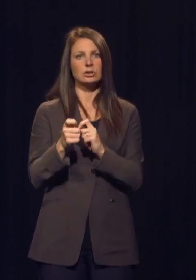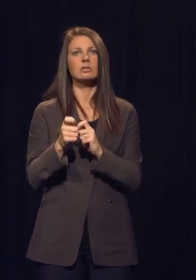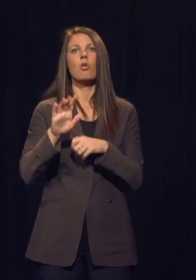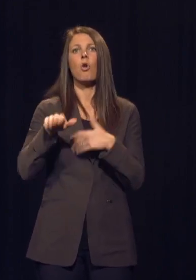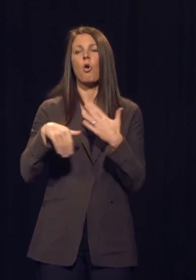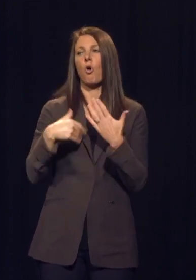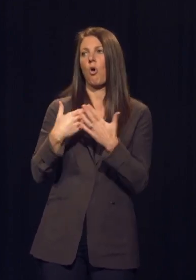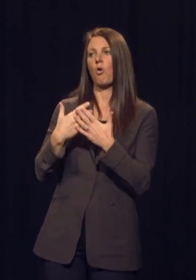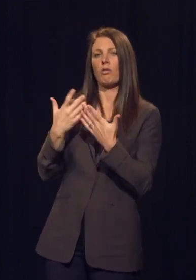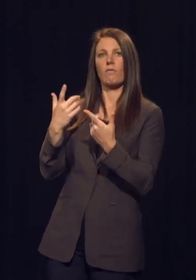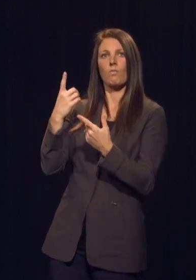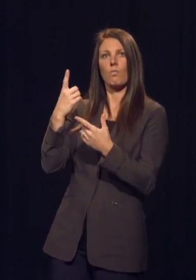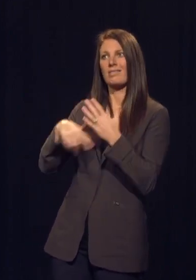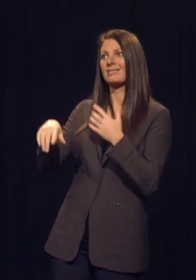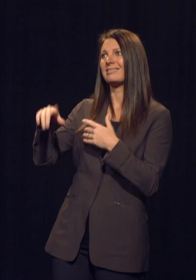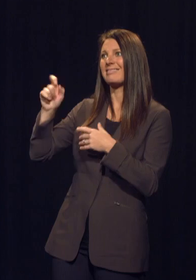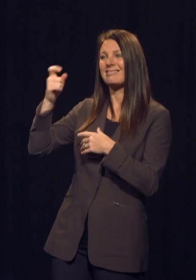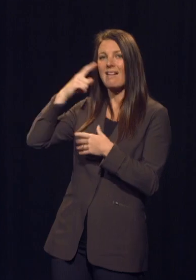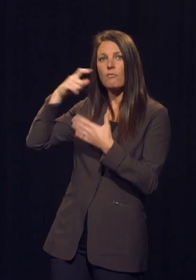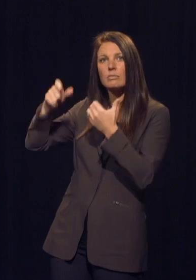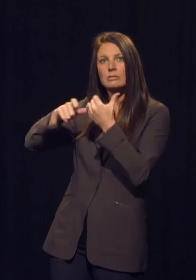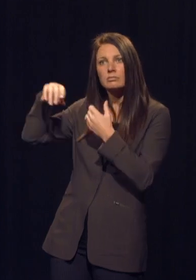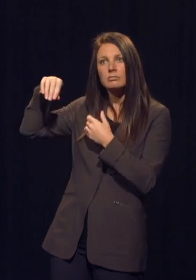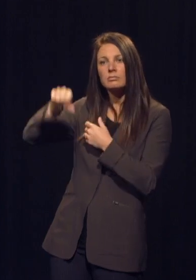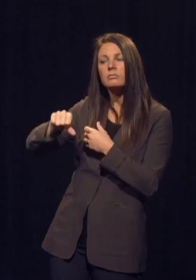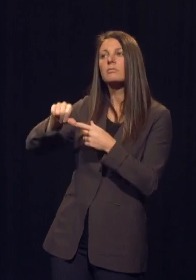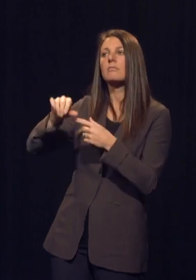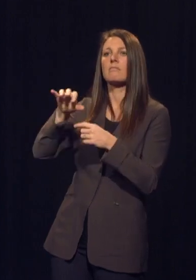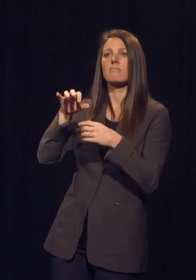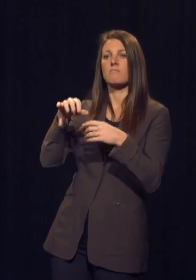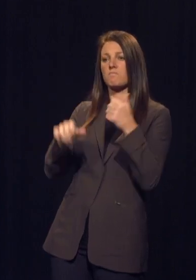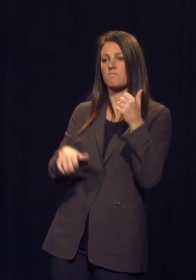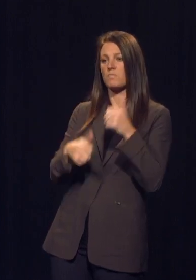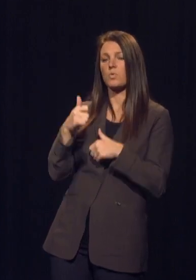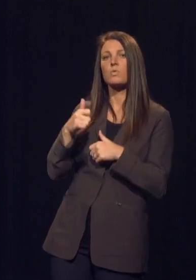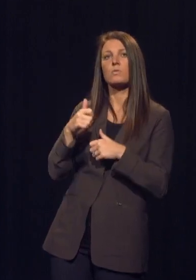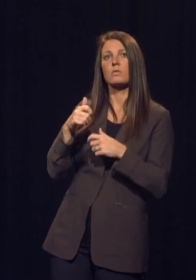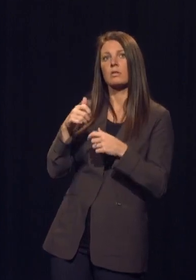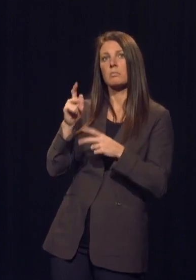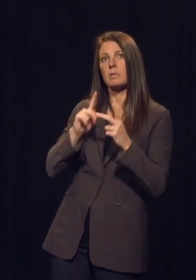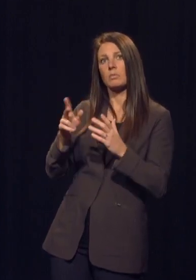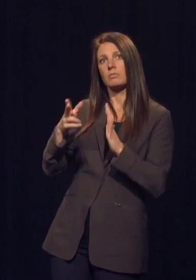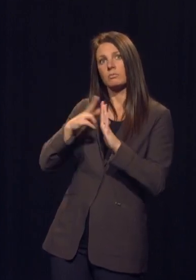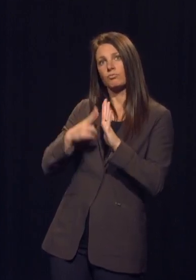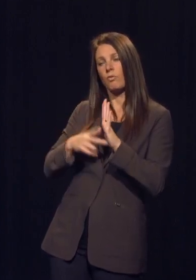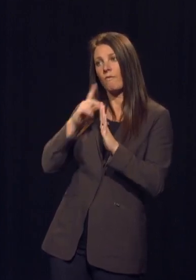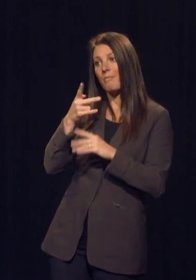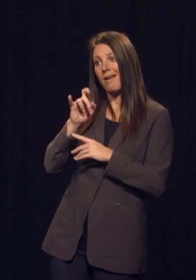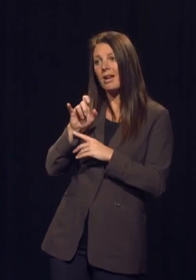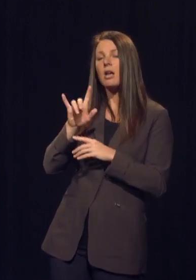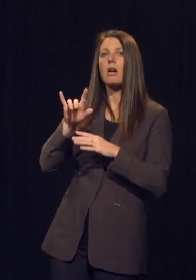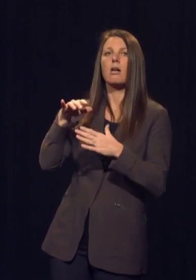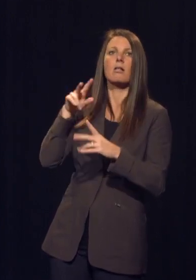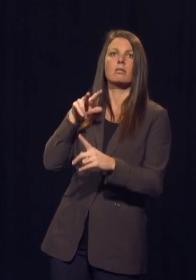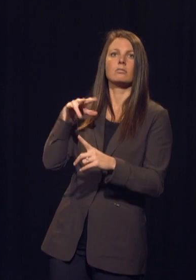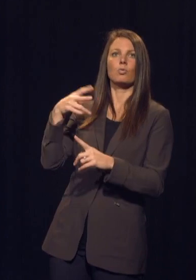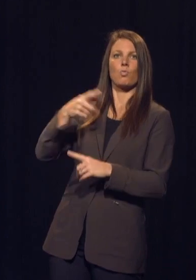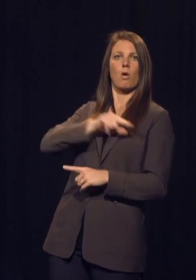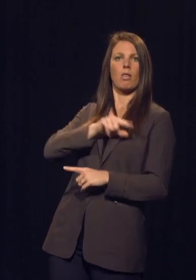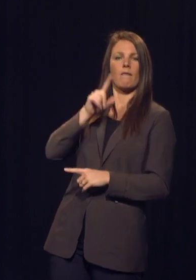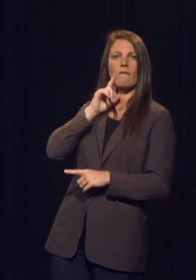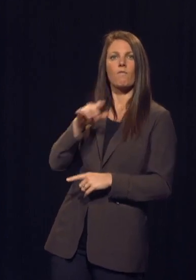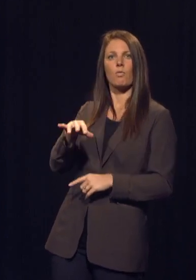been more meaningful. 9 out of 10 Pennie customers qualify for financial savings, and nearly 40% pay